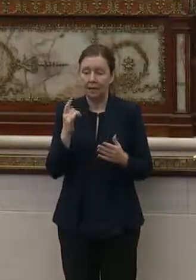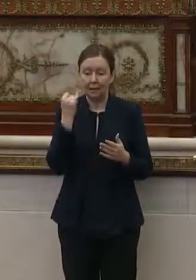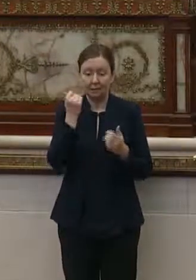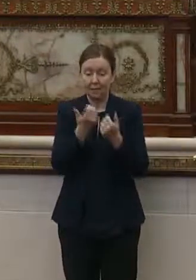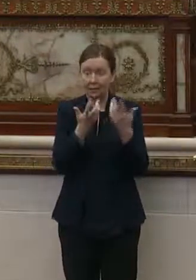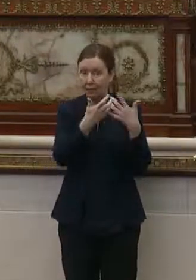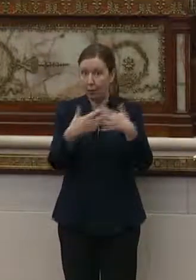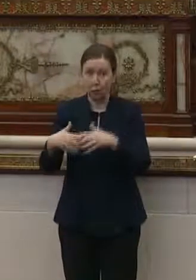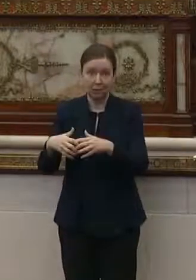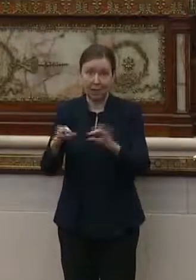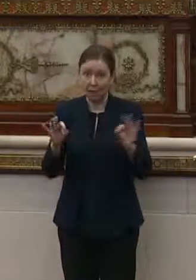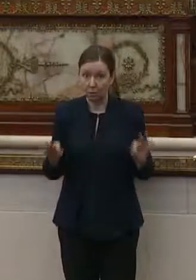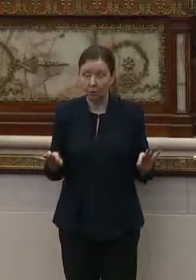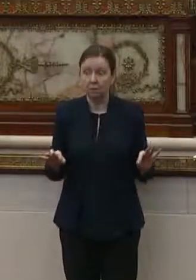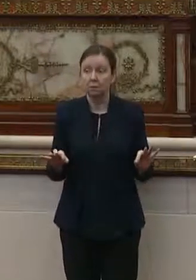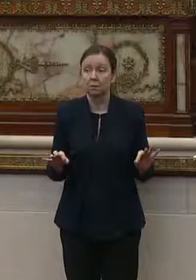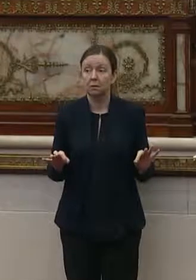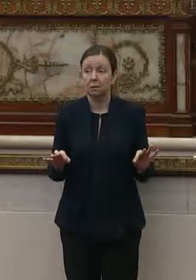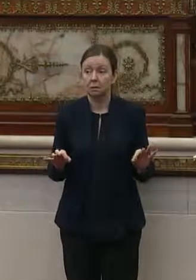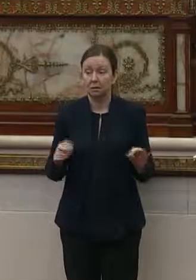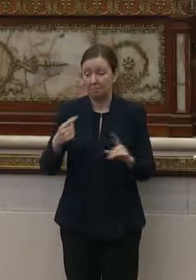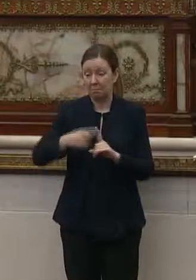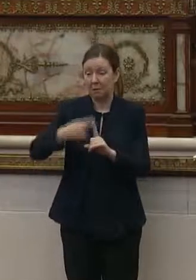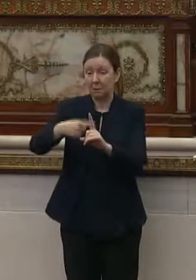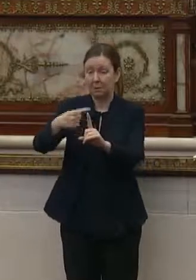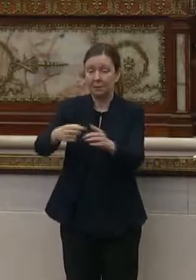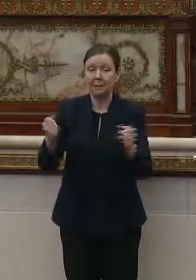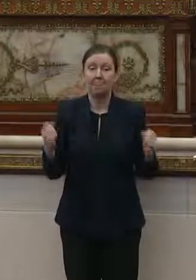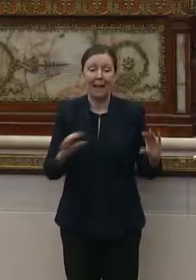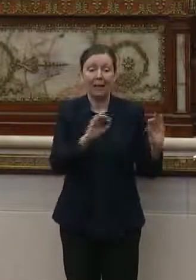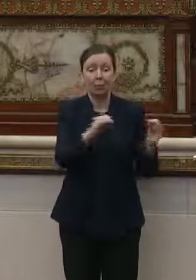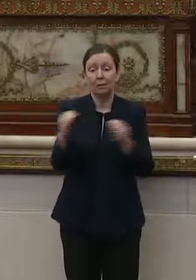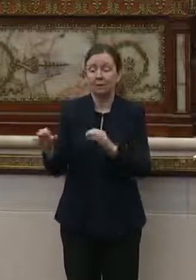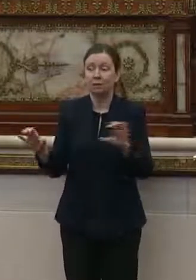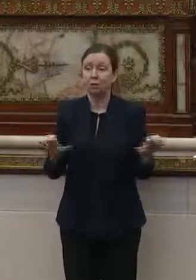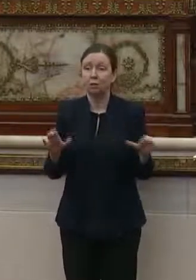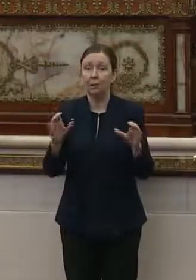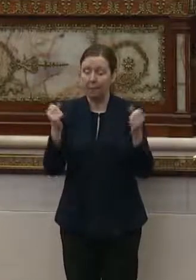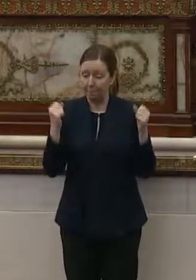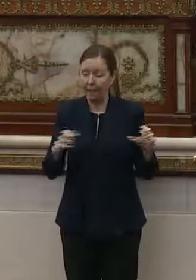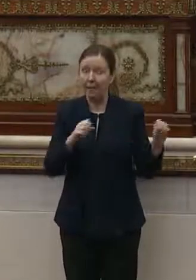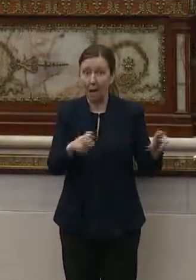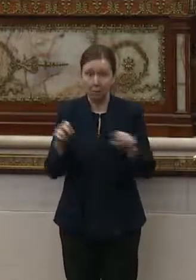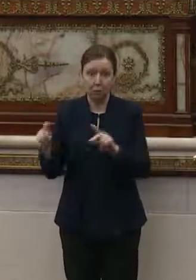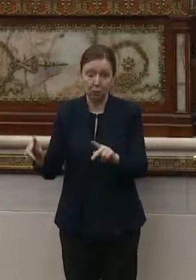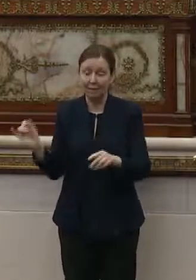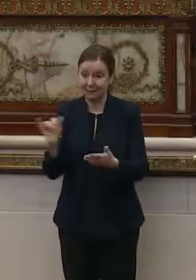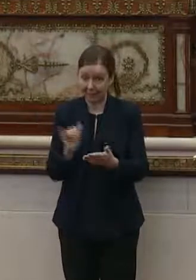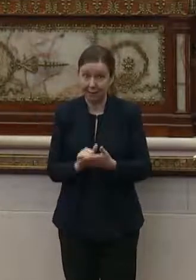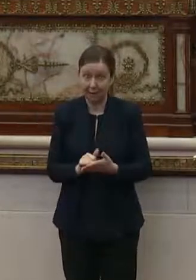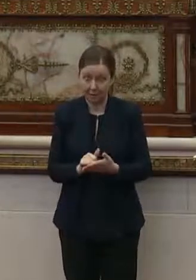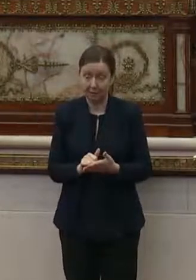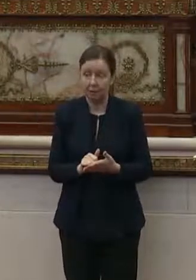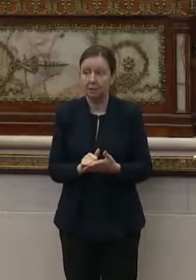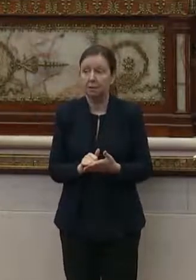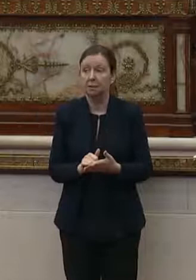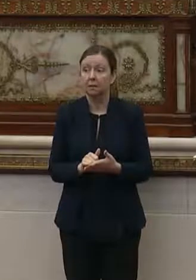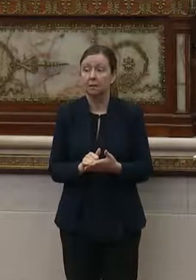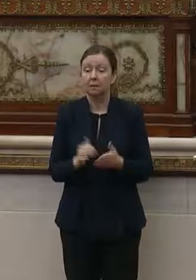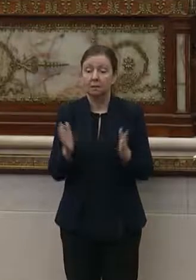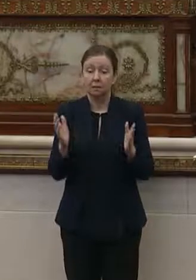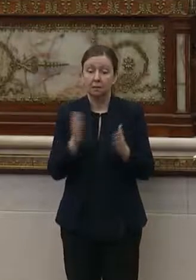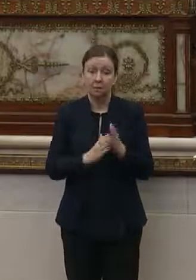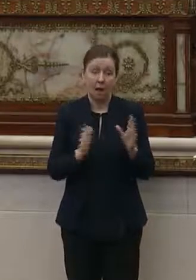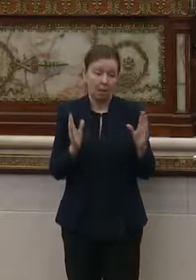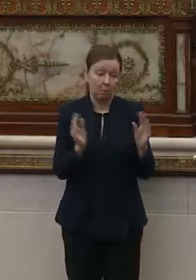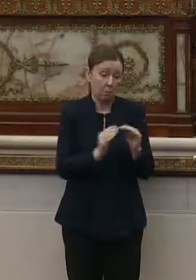well, looking months out, we'll have many organizations running many opportunities like that. Some smaller than